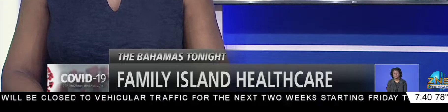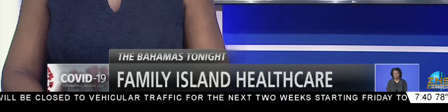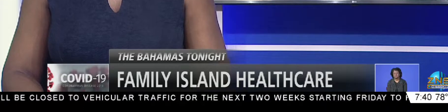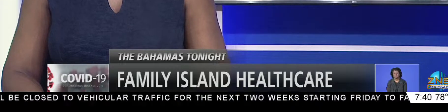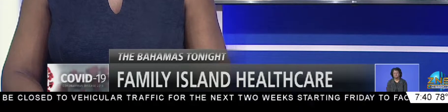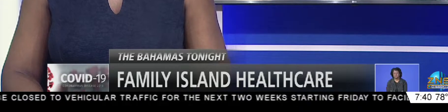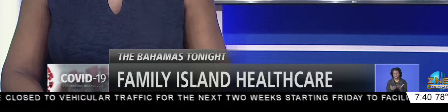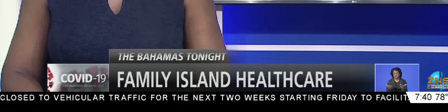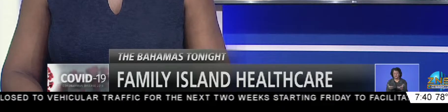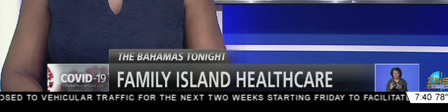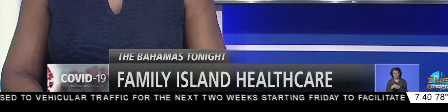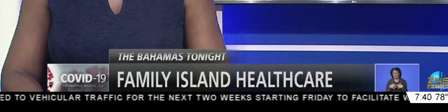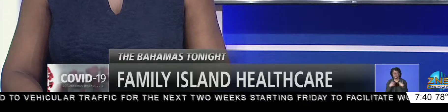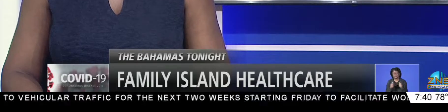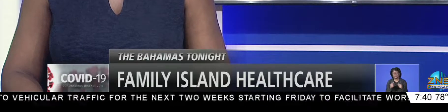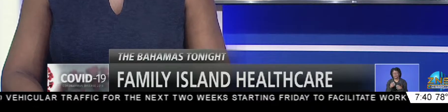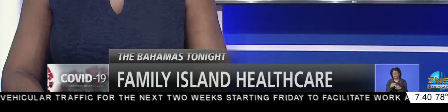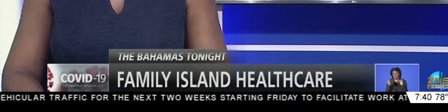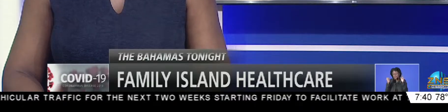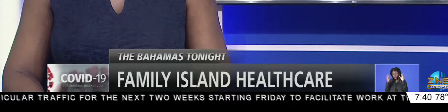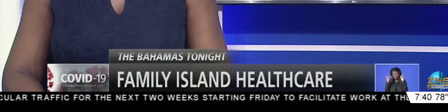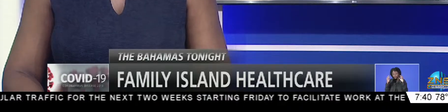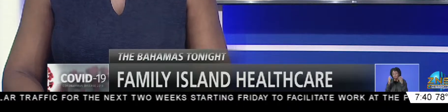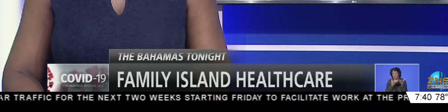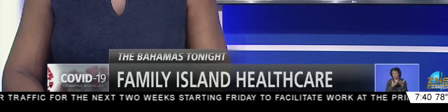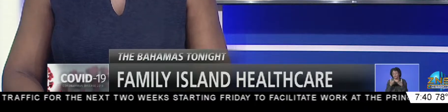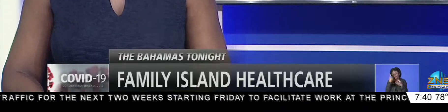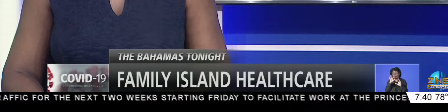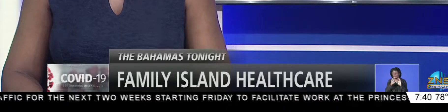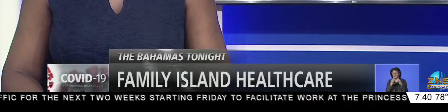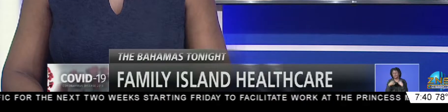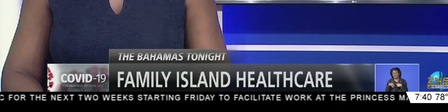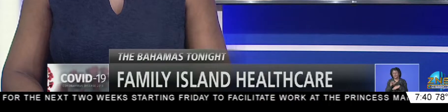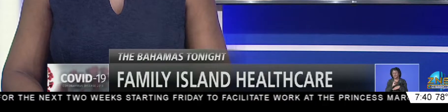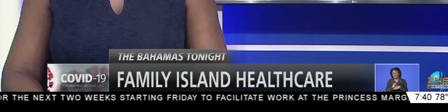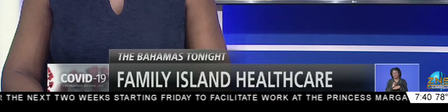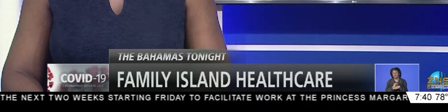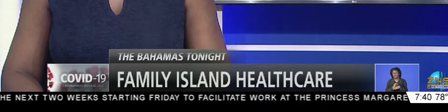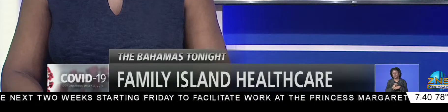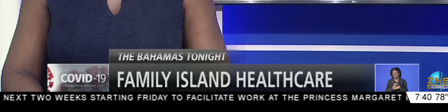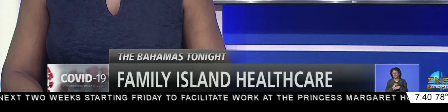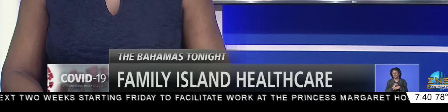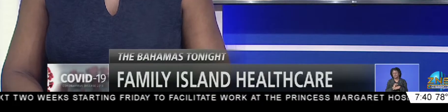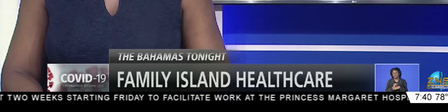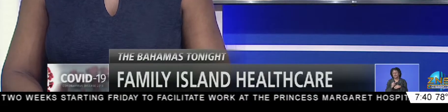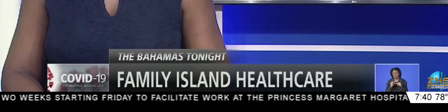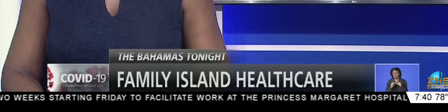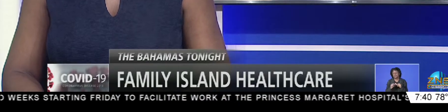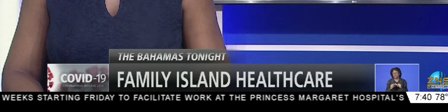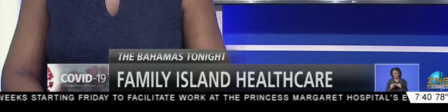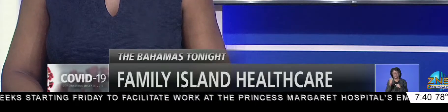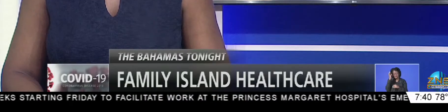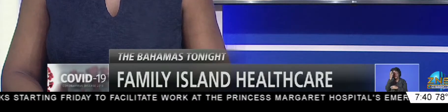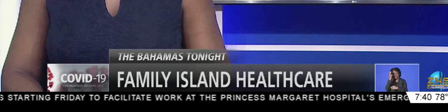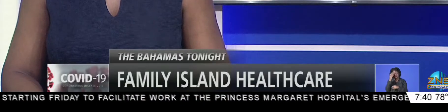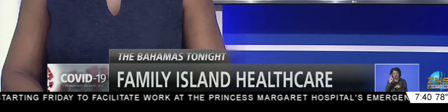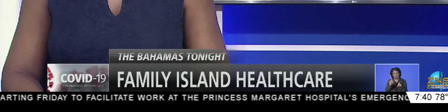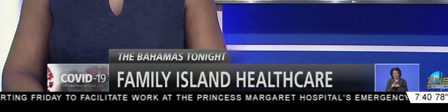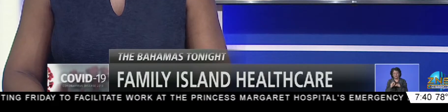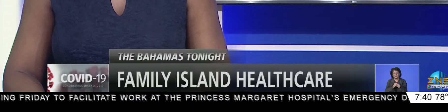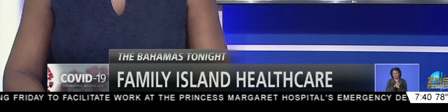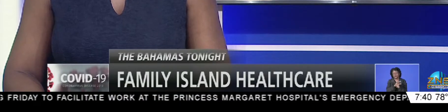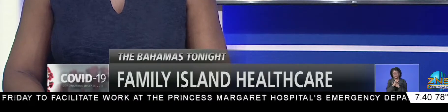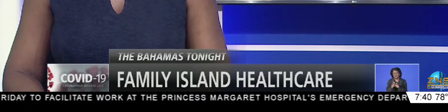The availability of health and emergency services for Family Islanders, a lingering concern as COVID-19 places new demands